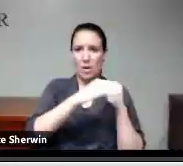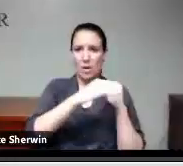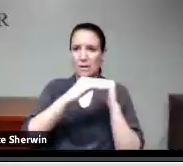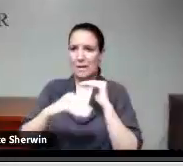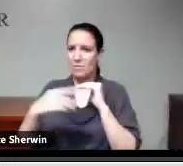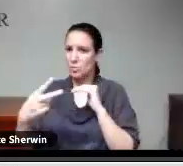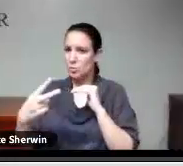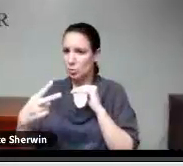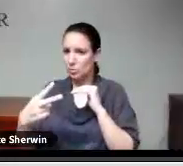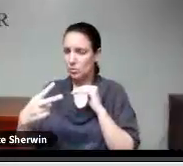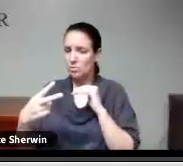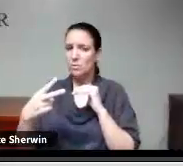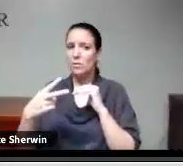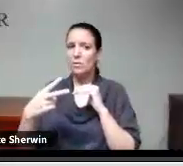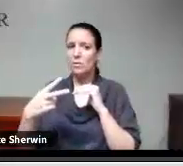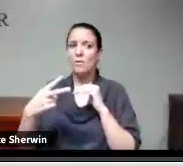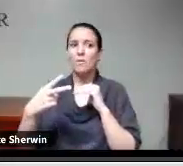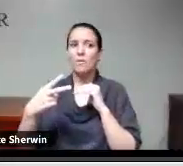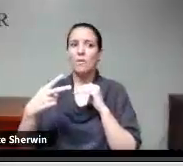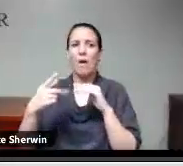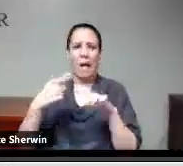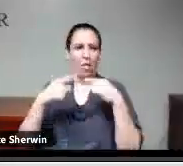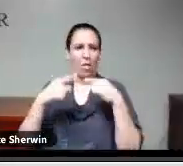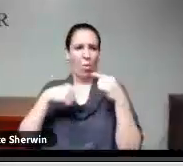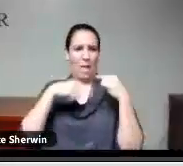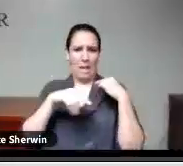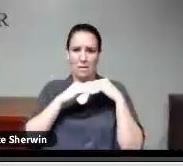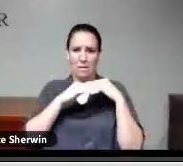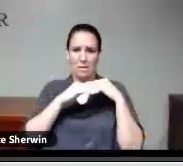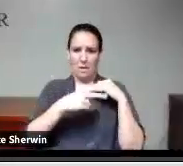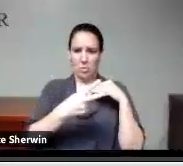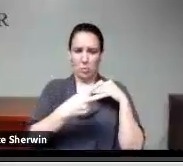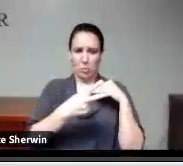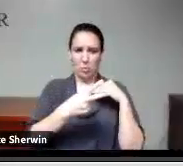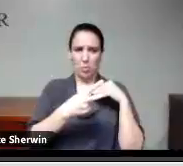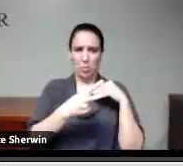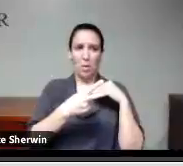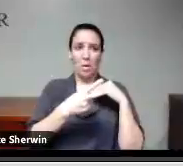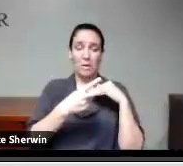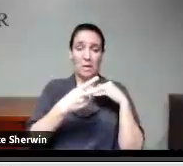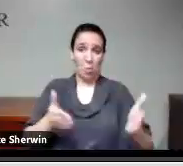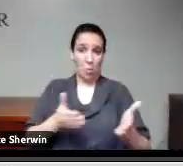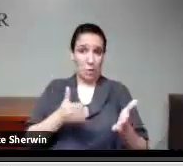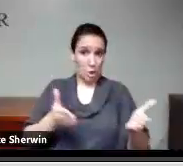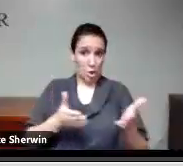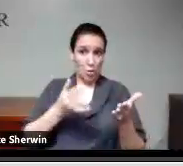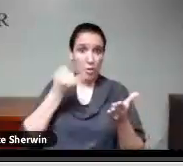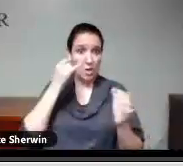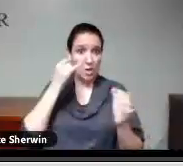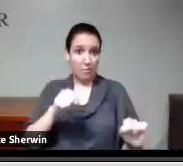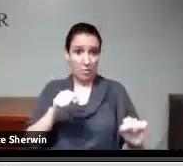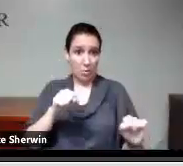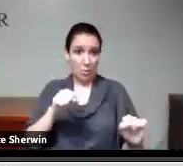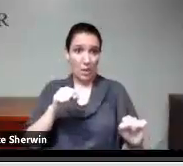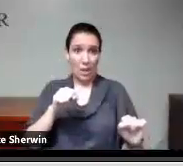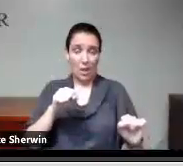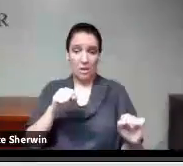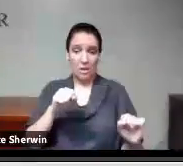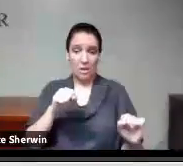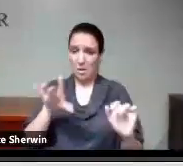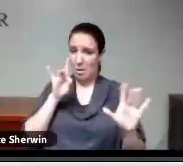encourage you, and I'll go back to level 2, I would encourage you that if you can choose between level 1 and